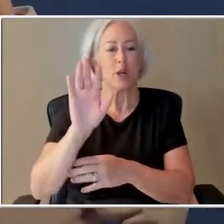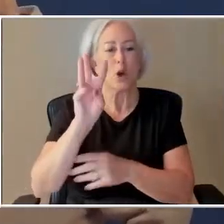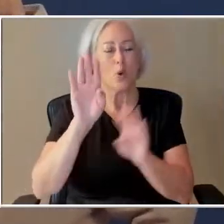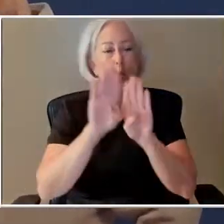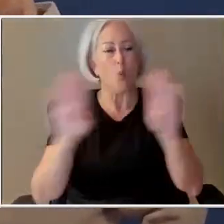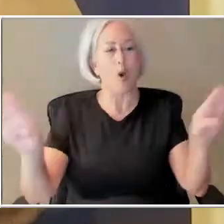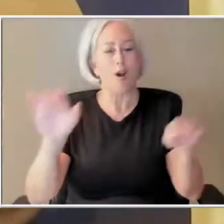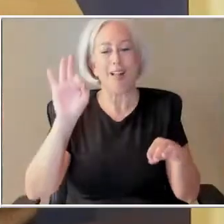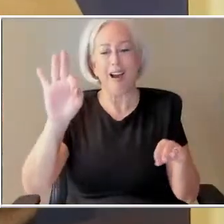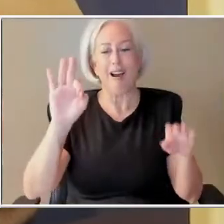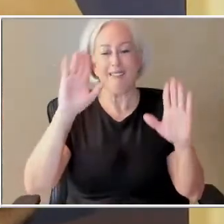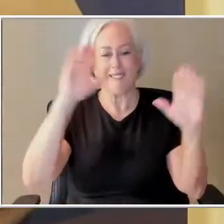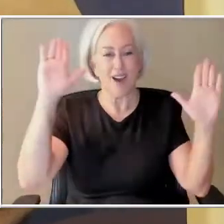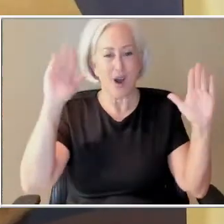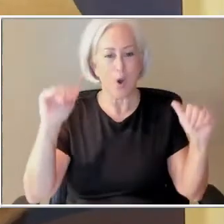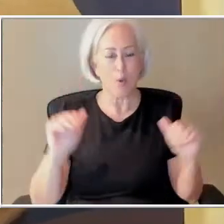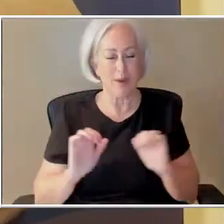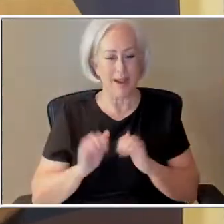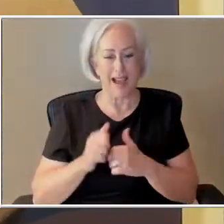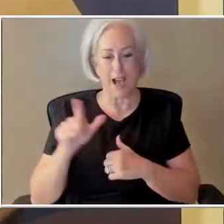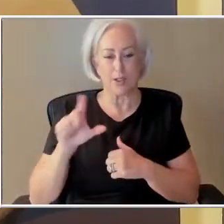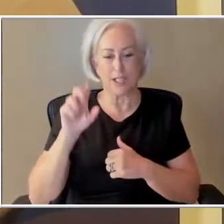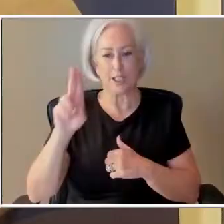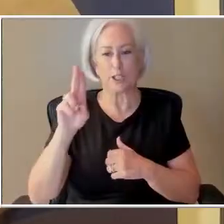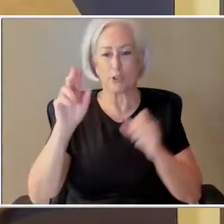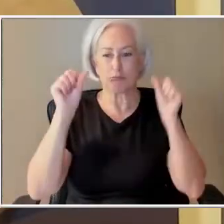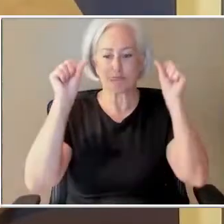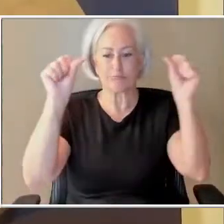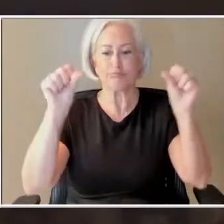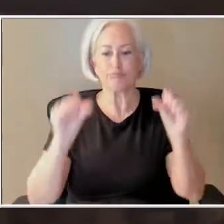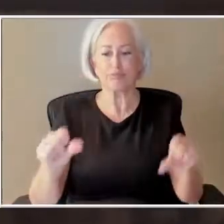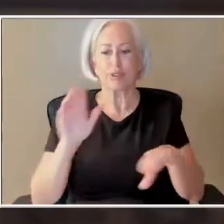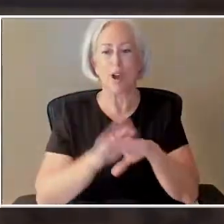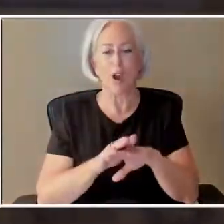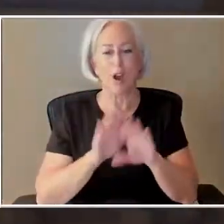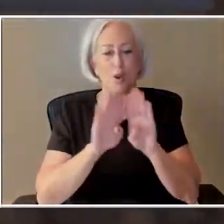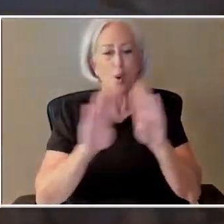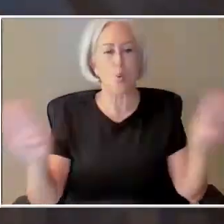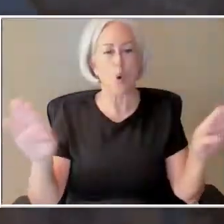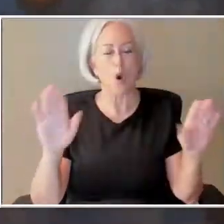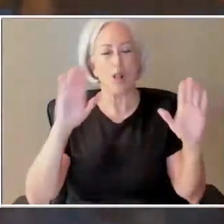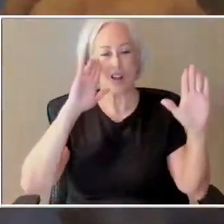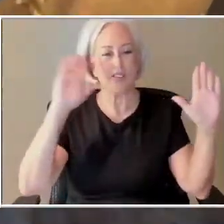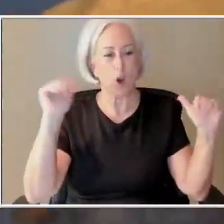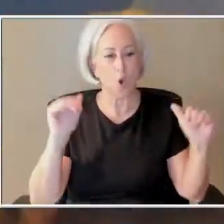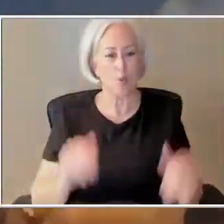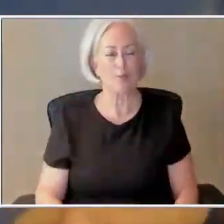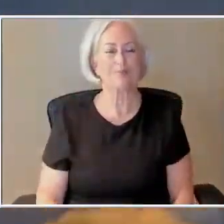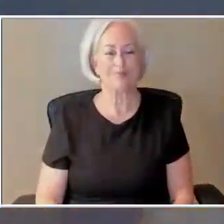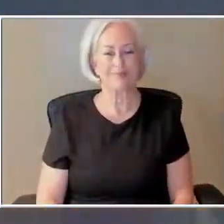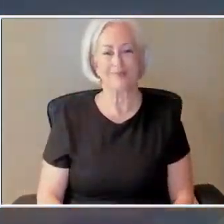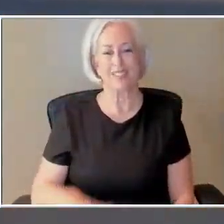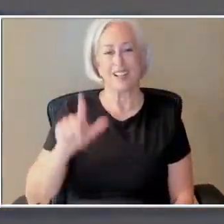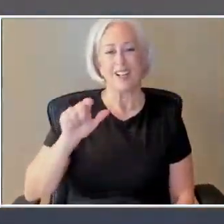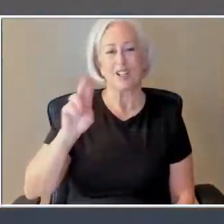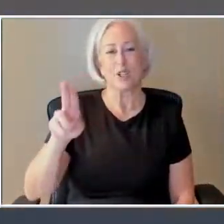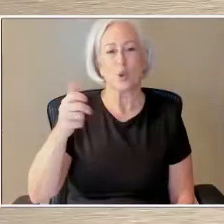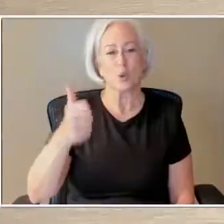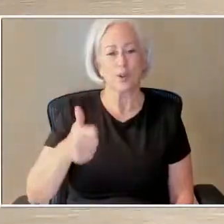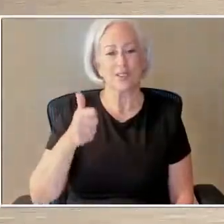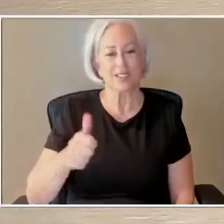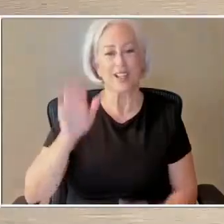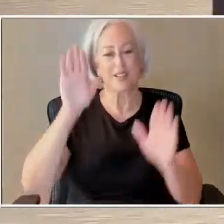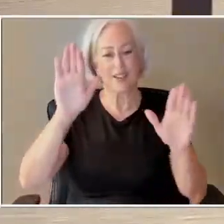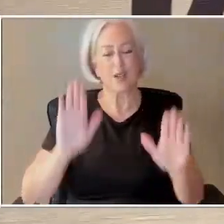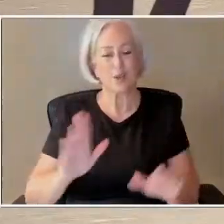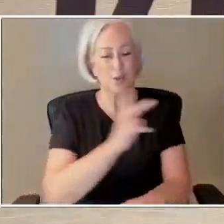Abdallah, how did Lou wind up on the Wall of Hope? Well, I mean, first of all, Lou is one of the great patients who also helped a lot to,